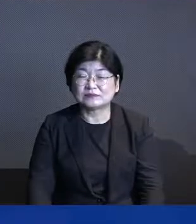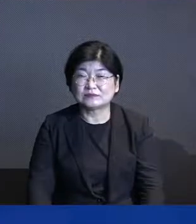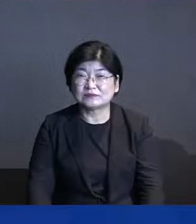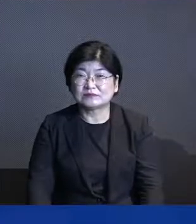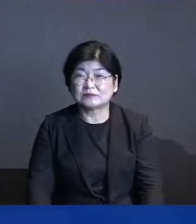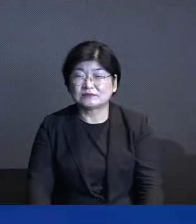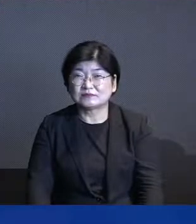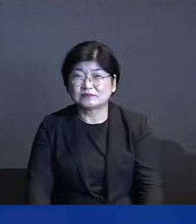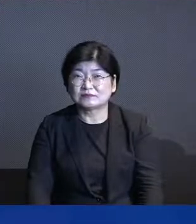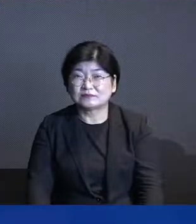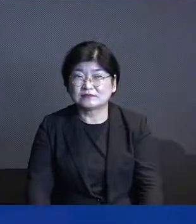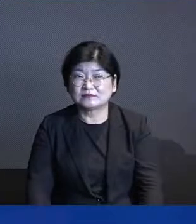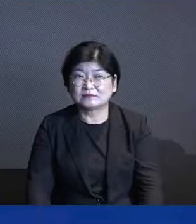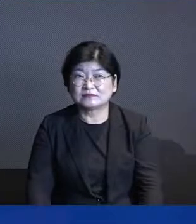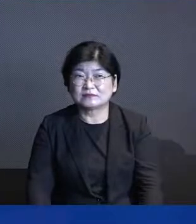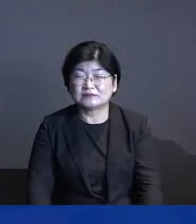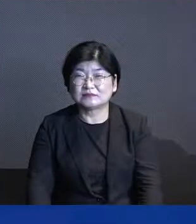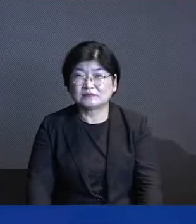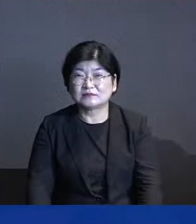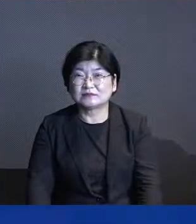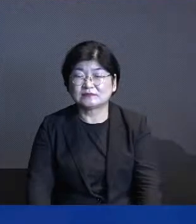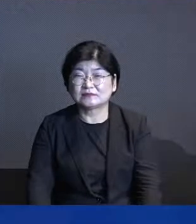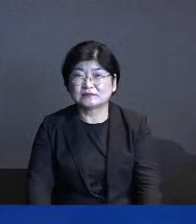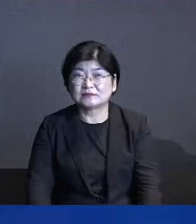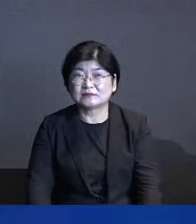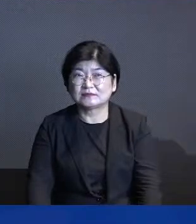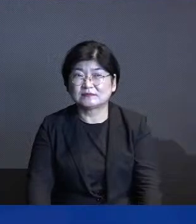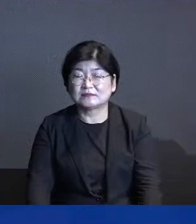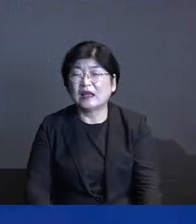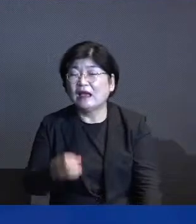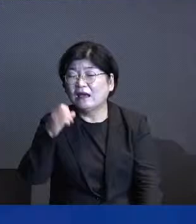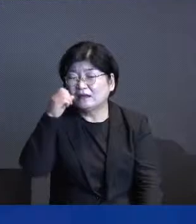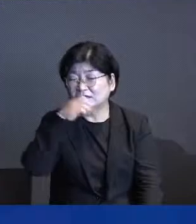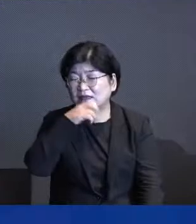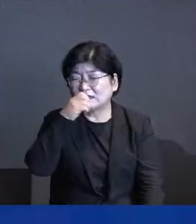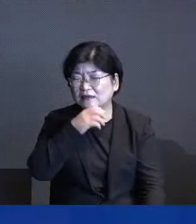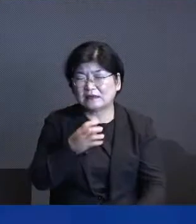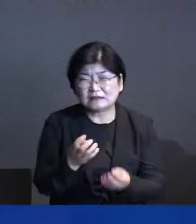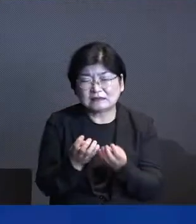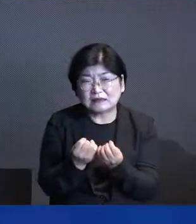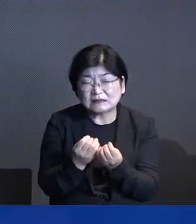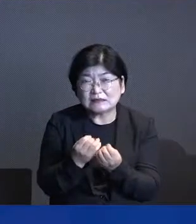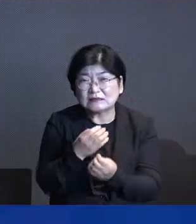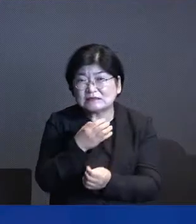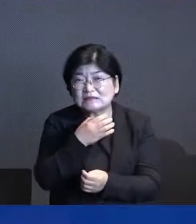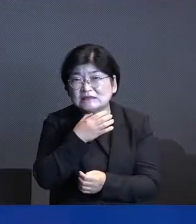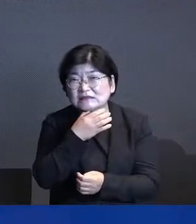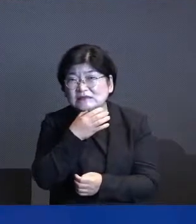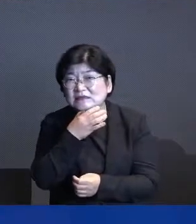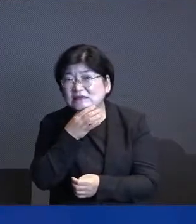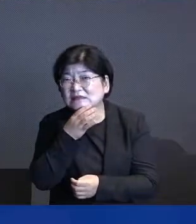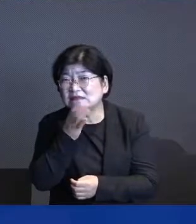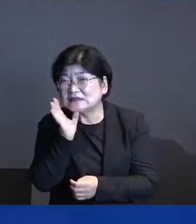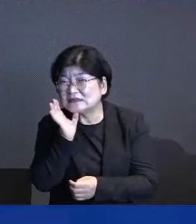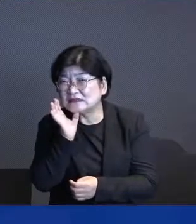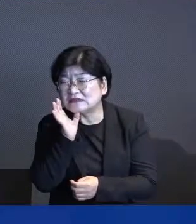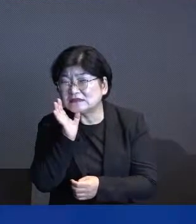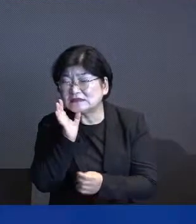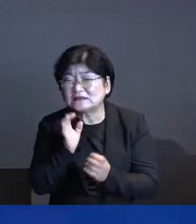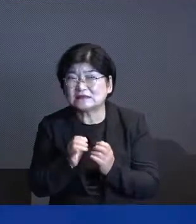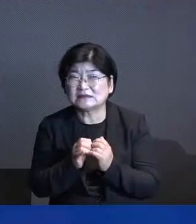greater, larger versions of the middle-aged adults who will look in more detail into